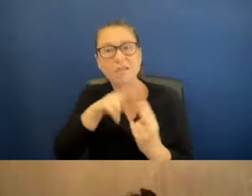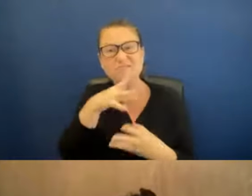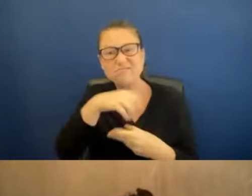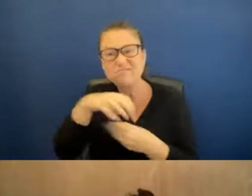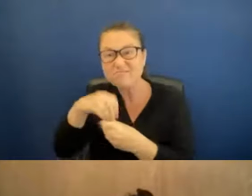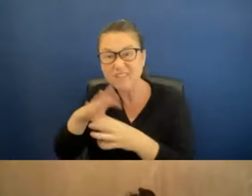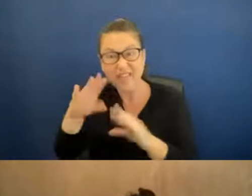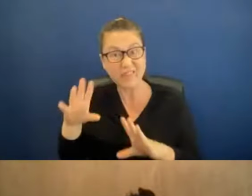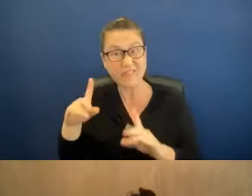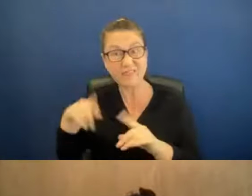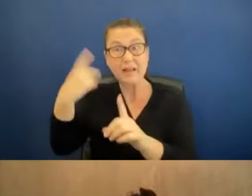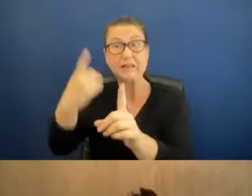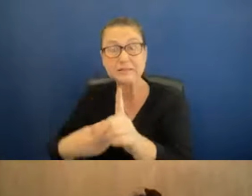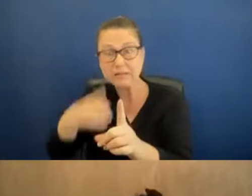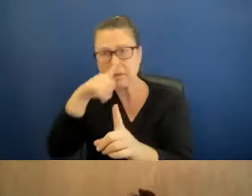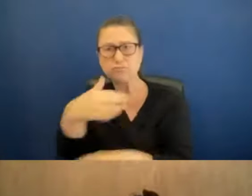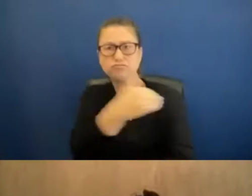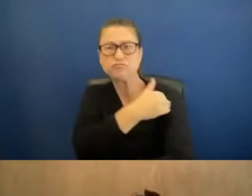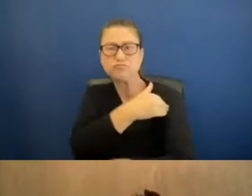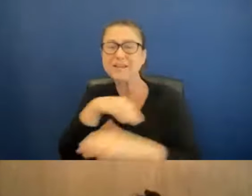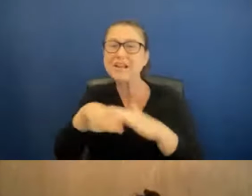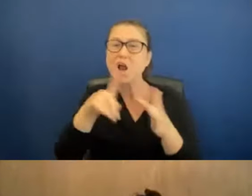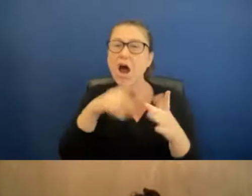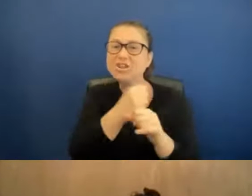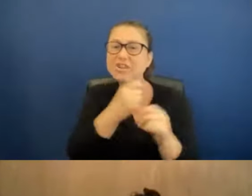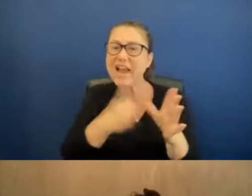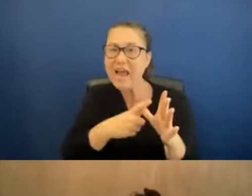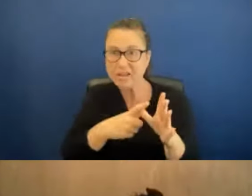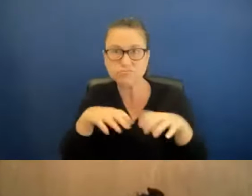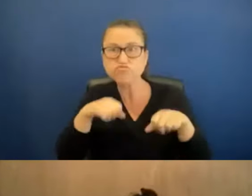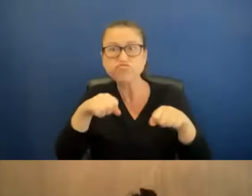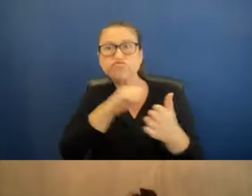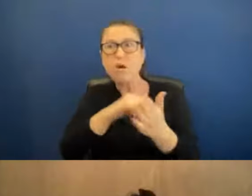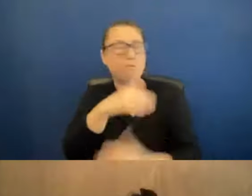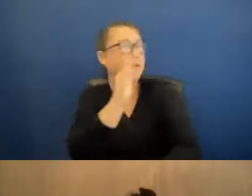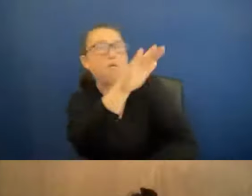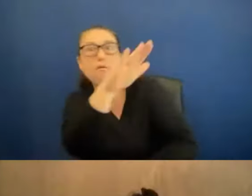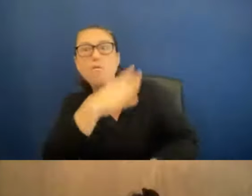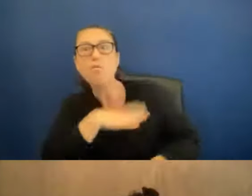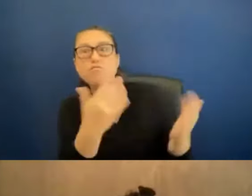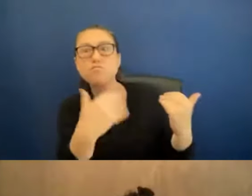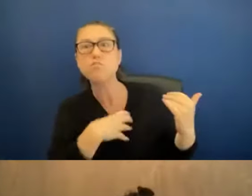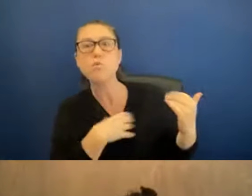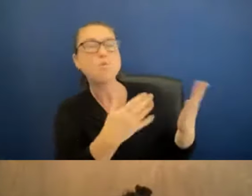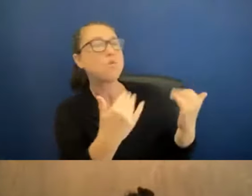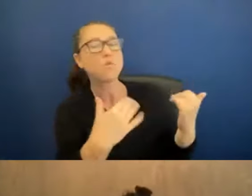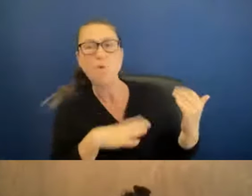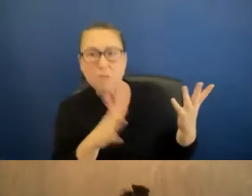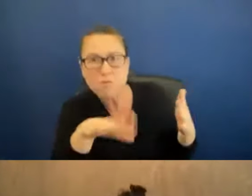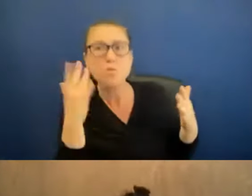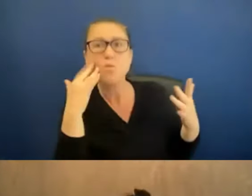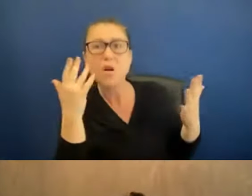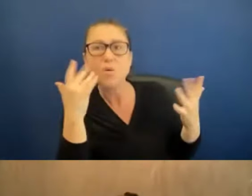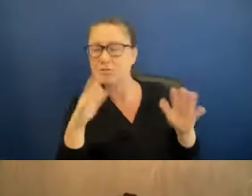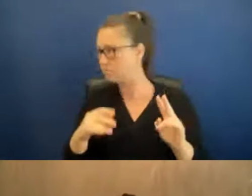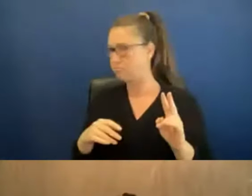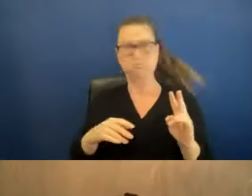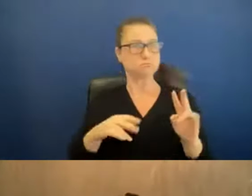next year we just had people coming up to us in the IGA going, when are we going to do another thing? We want to do more stuff. Can we do more stuff? When can we do more stuff?